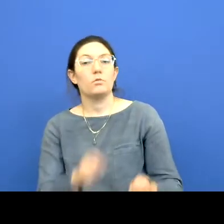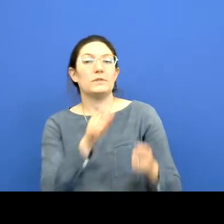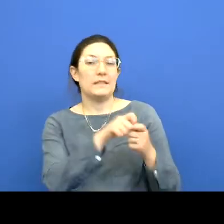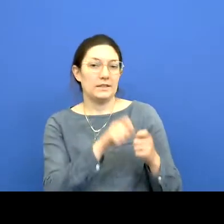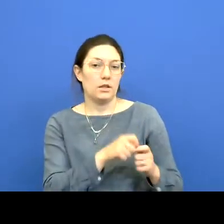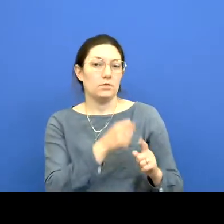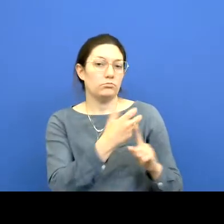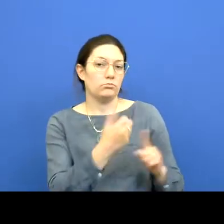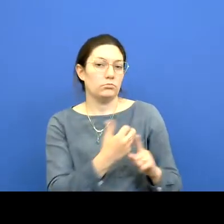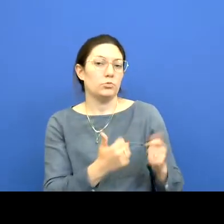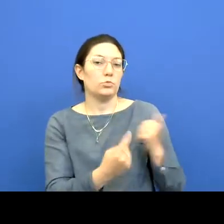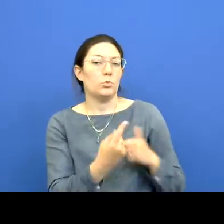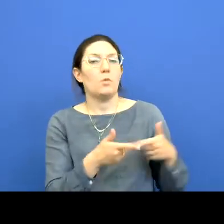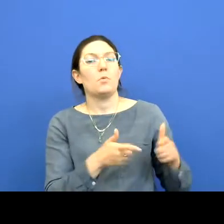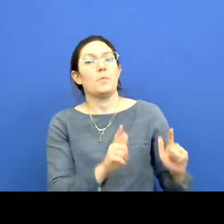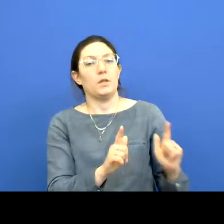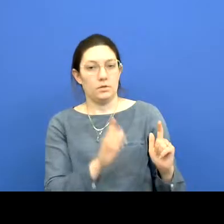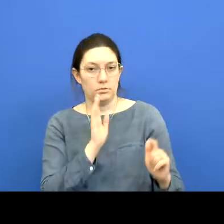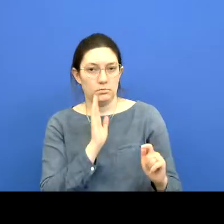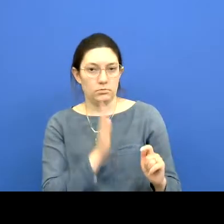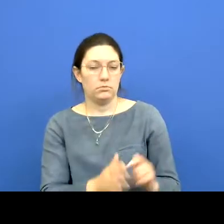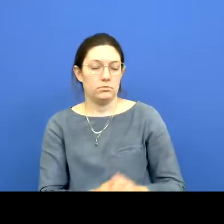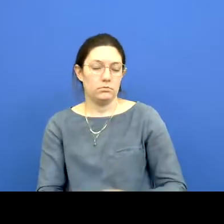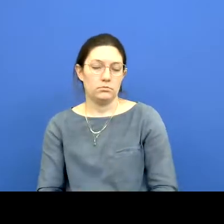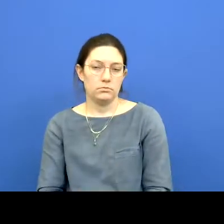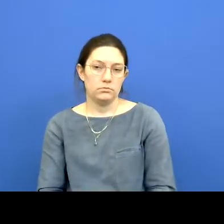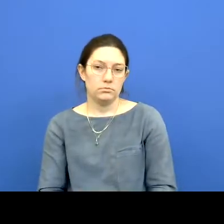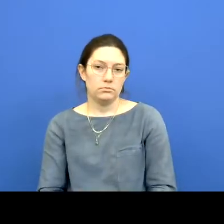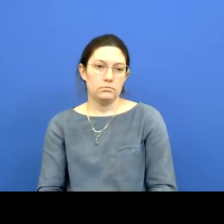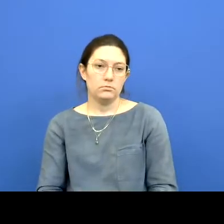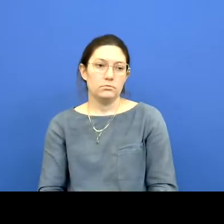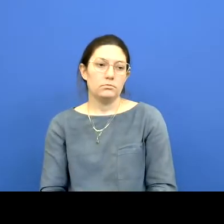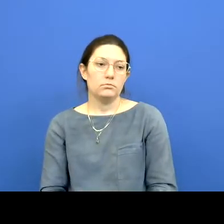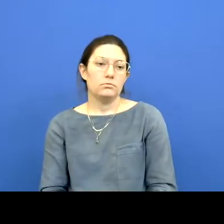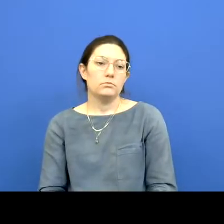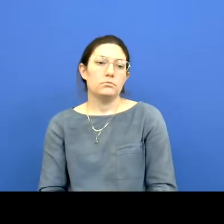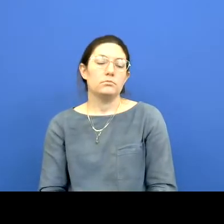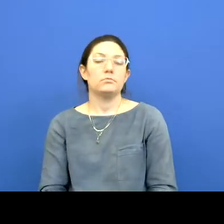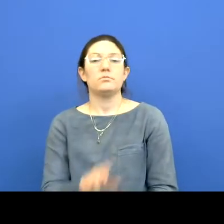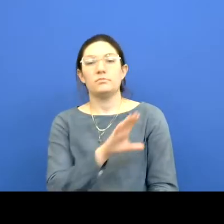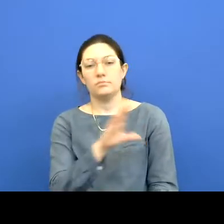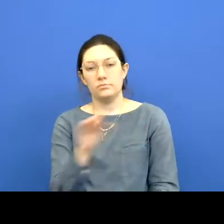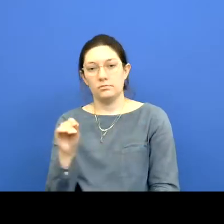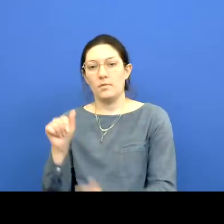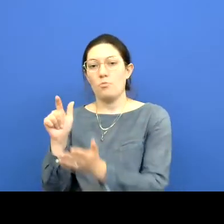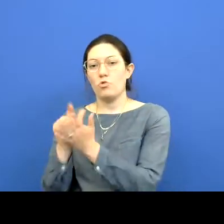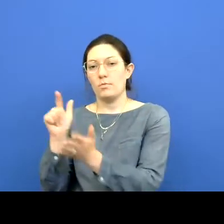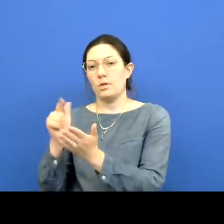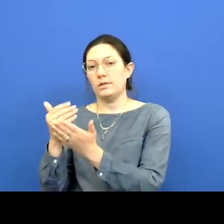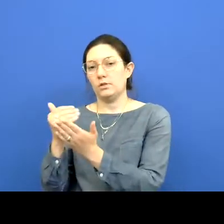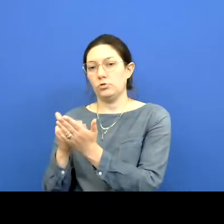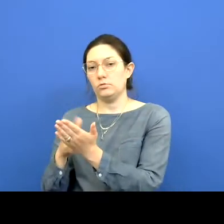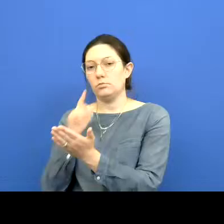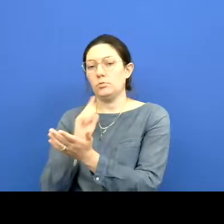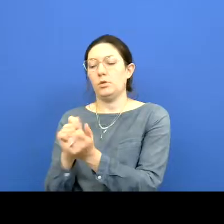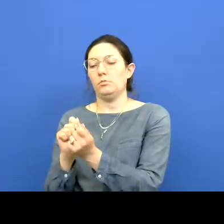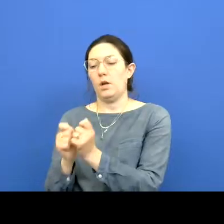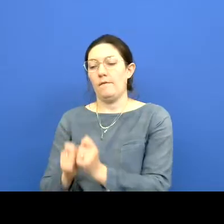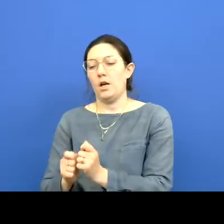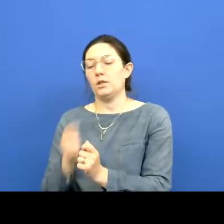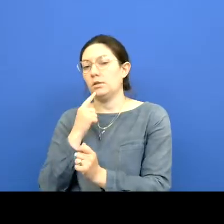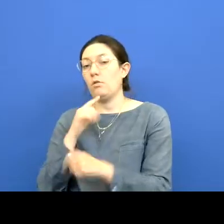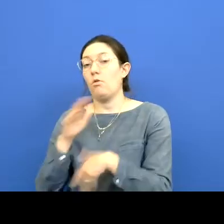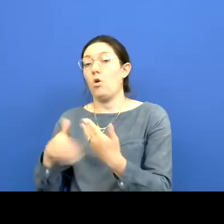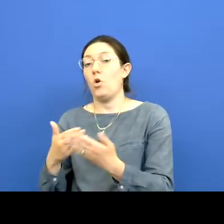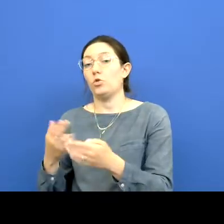those uses which are permitted with a special use permit. And then we're modifying the prohibited section to basically say all